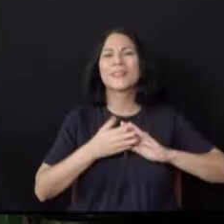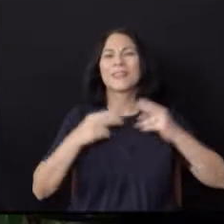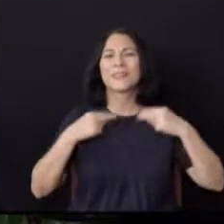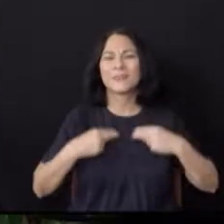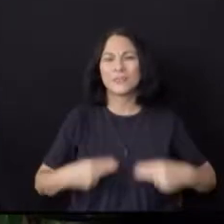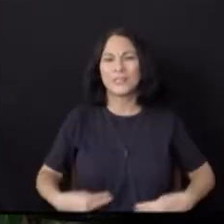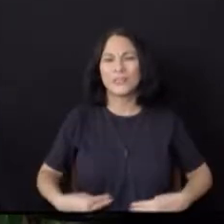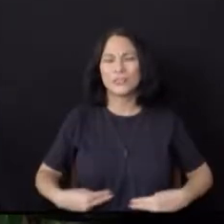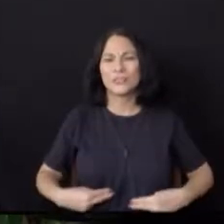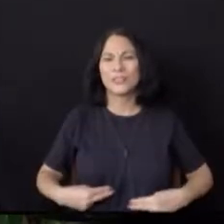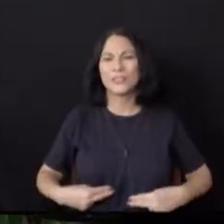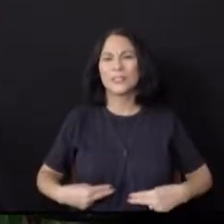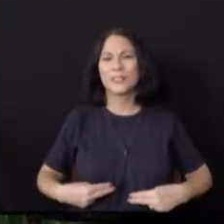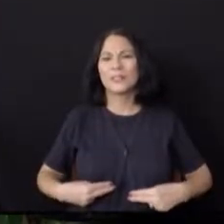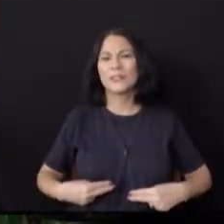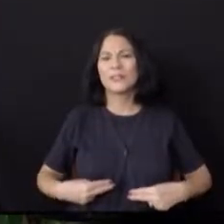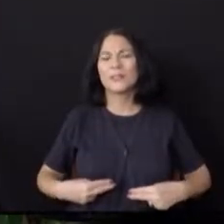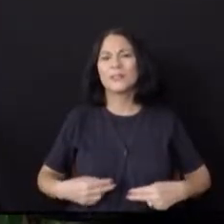flesh.